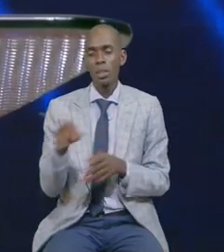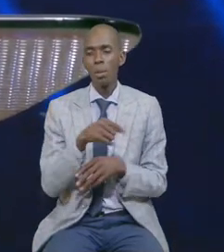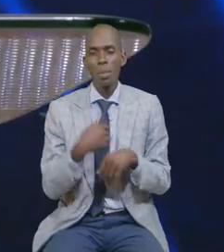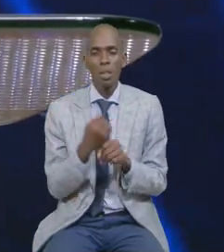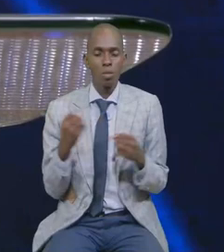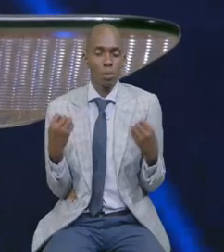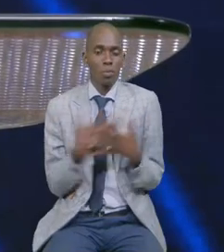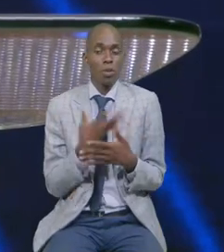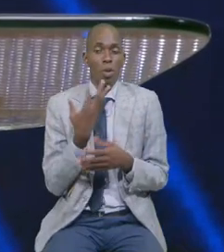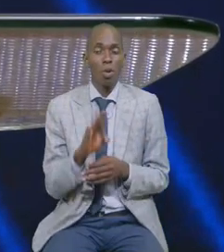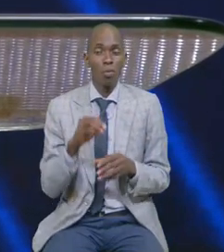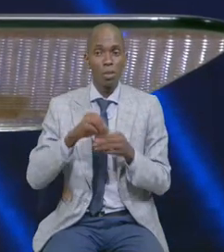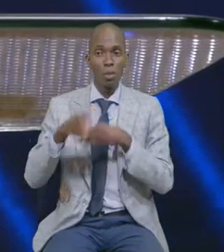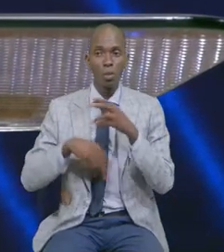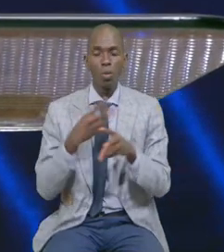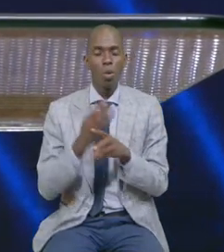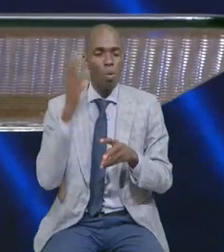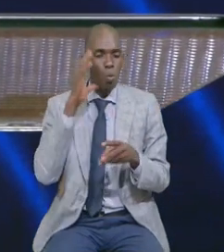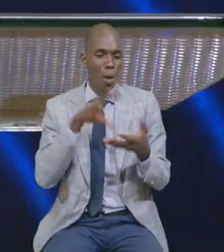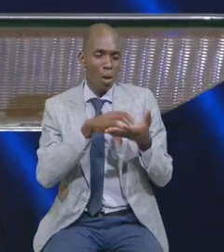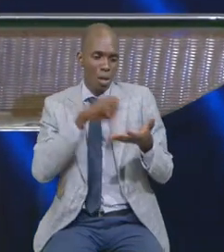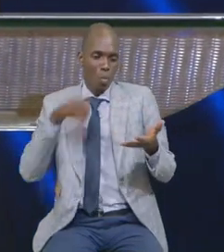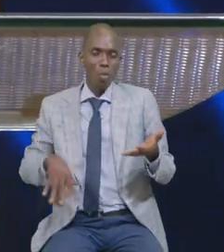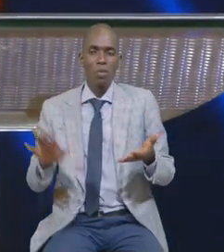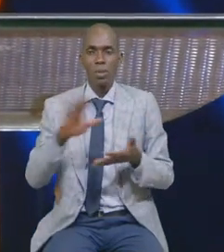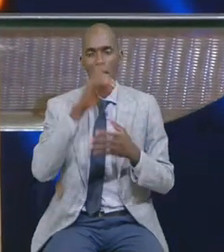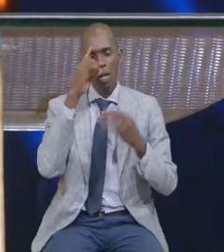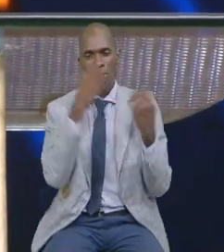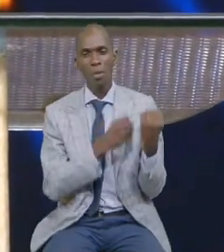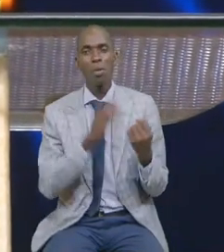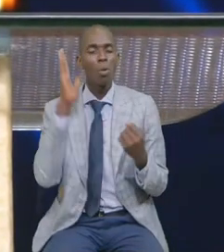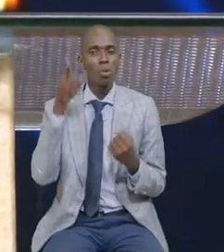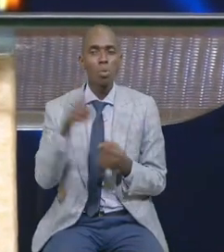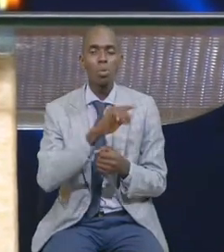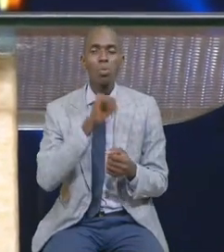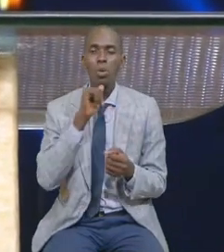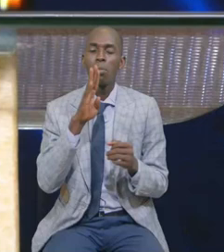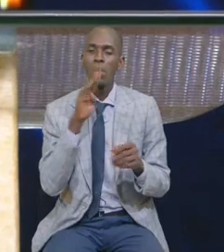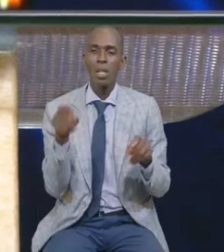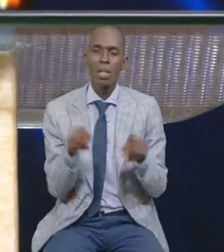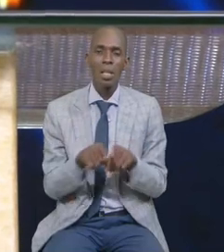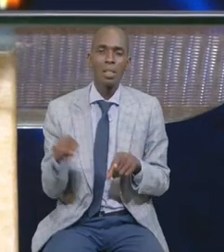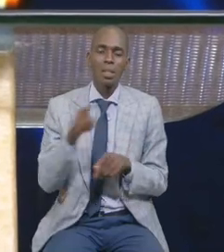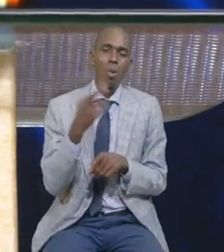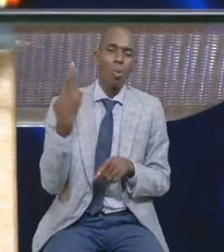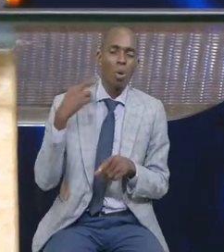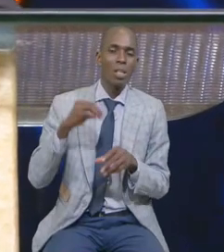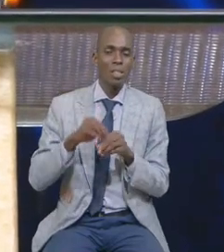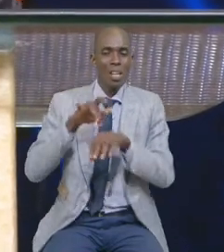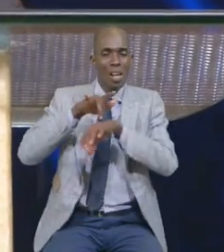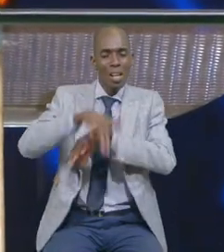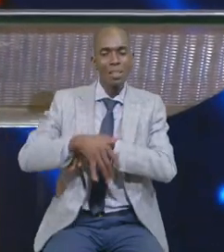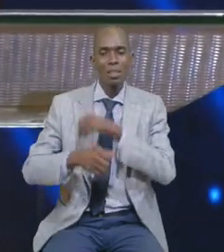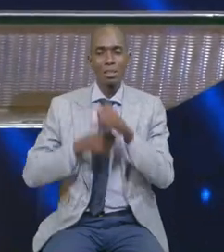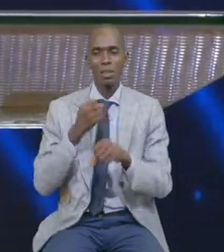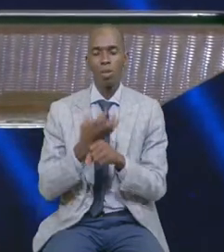will suck their faith away, and they will not be like they were in the earlier years of their Christian faith.